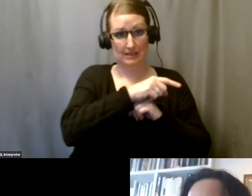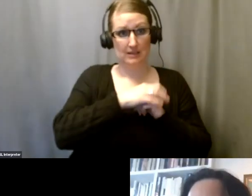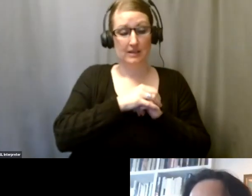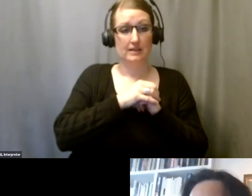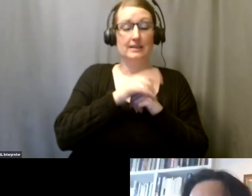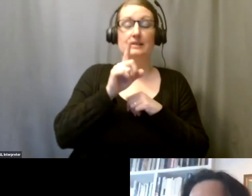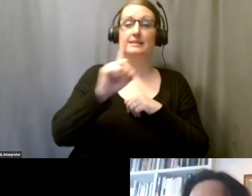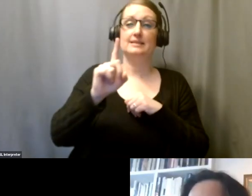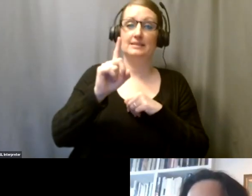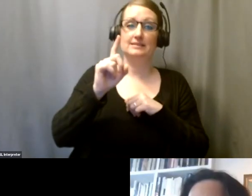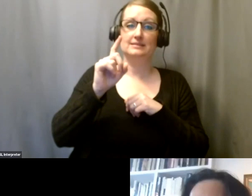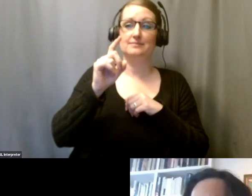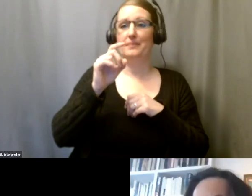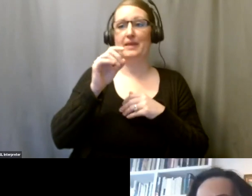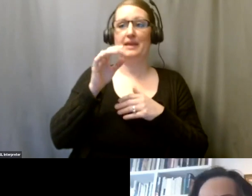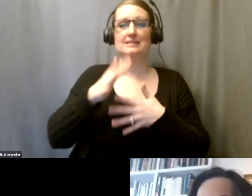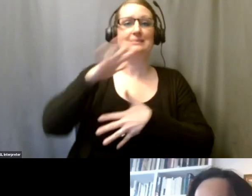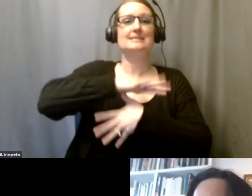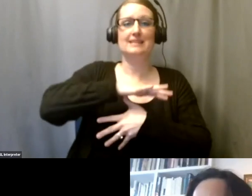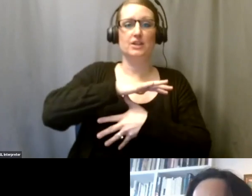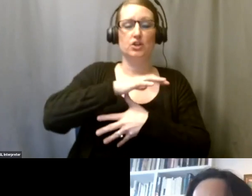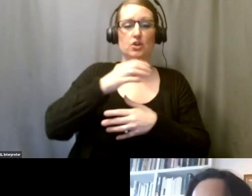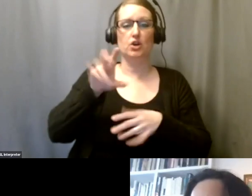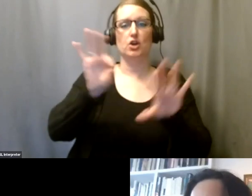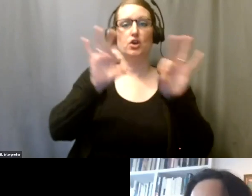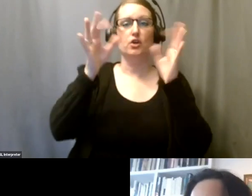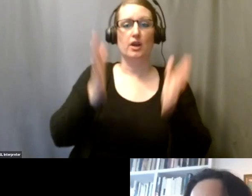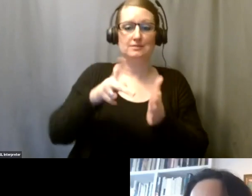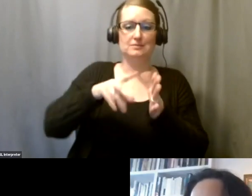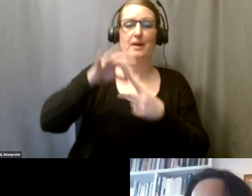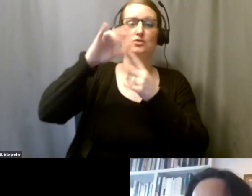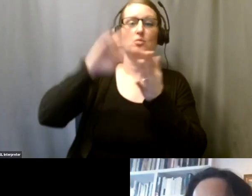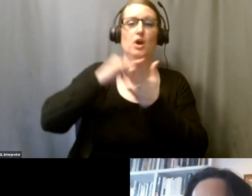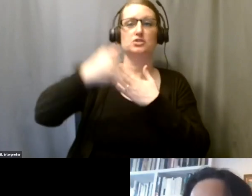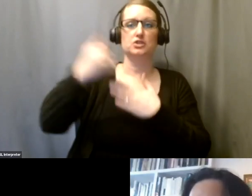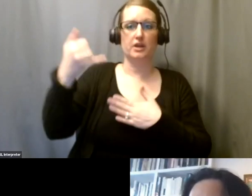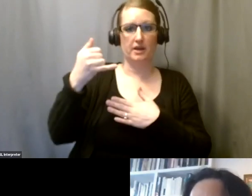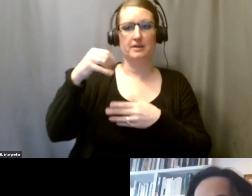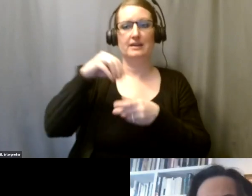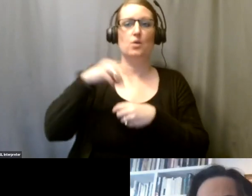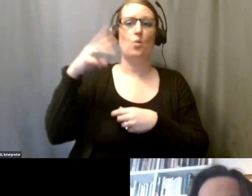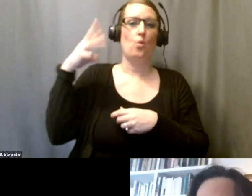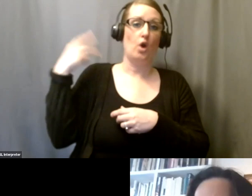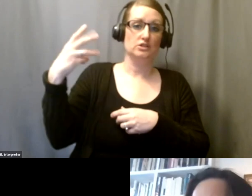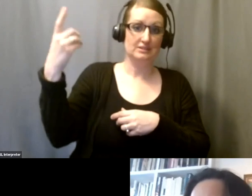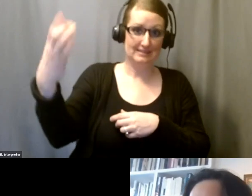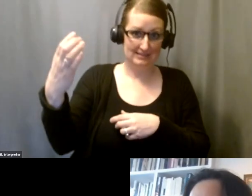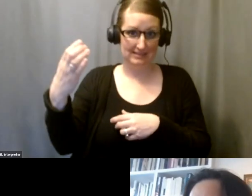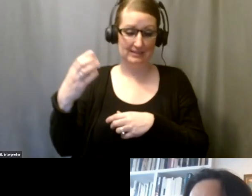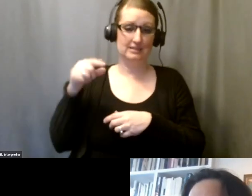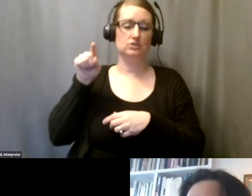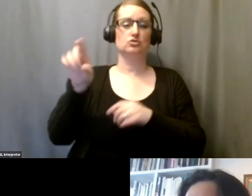Lynn is a senior curator for special projects of modern art at the National Gallery of Art in Washington, D.C. She